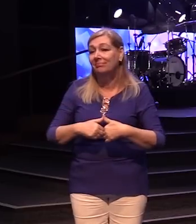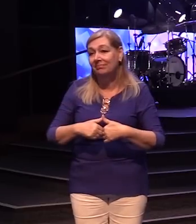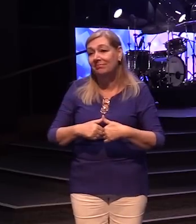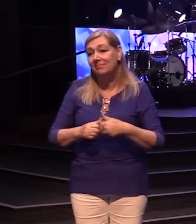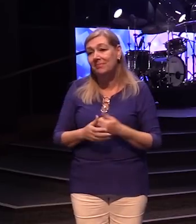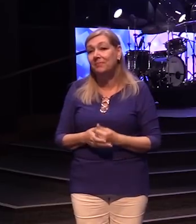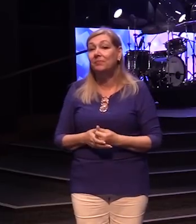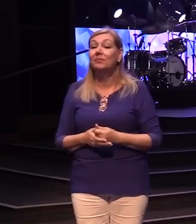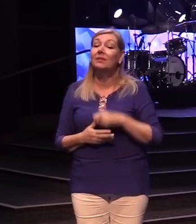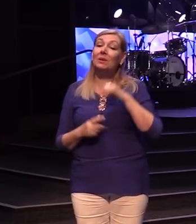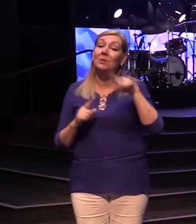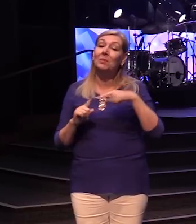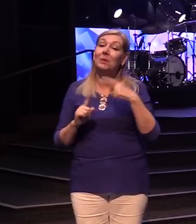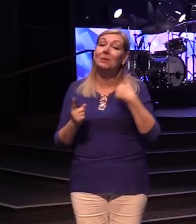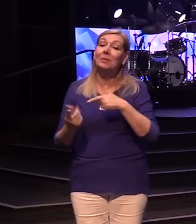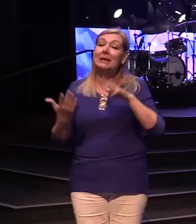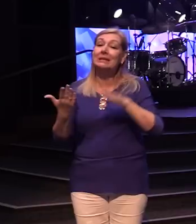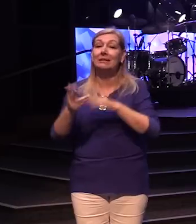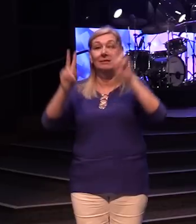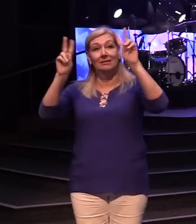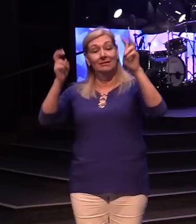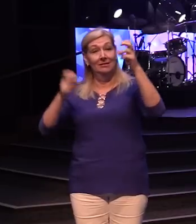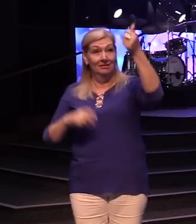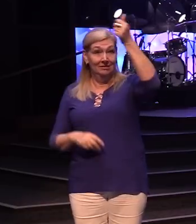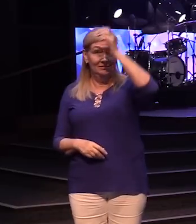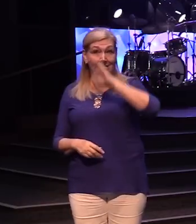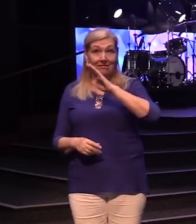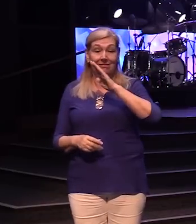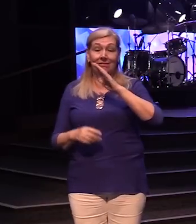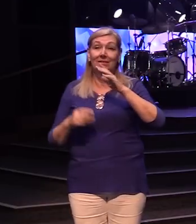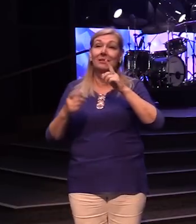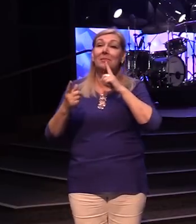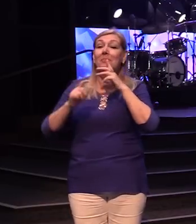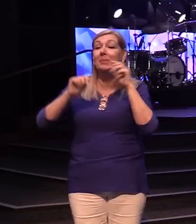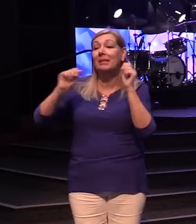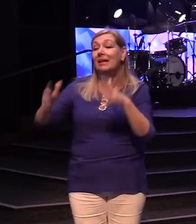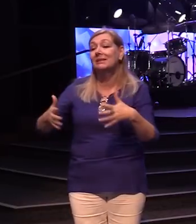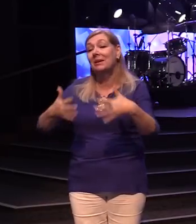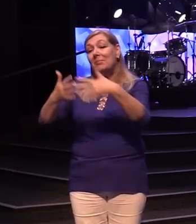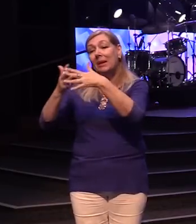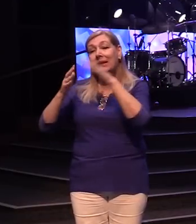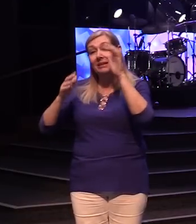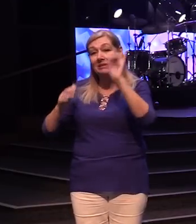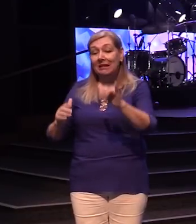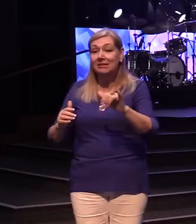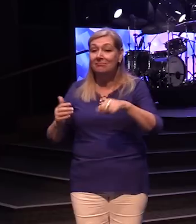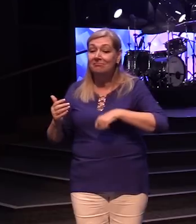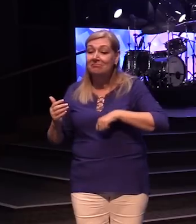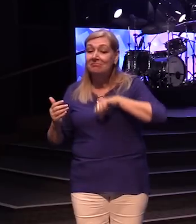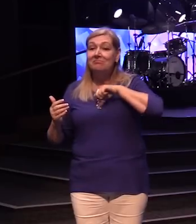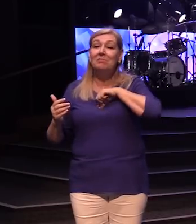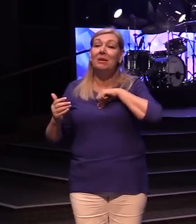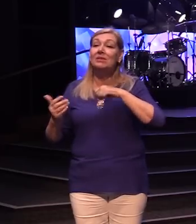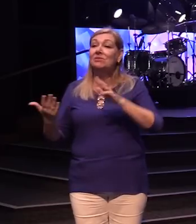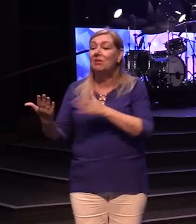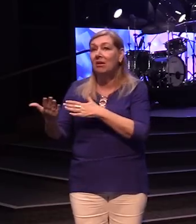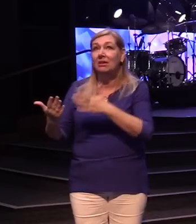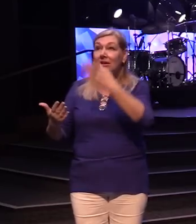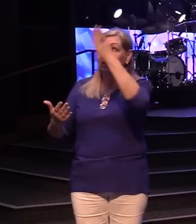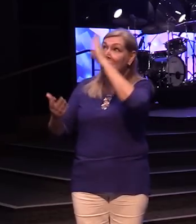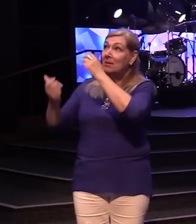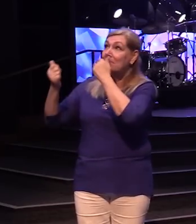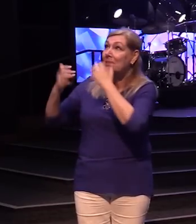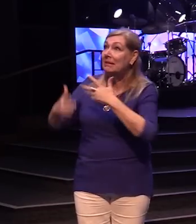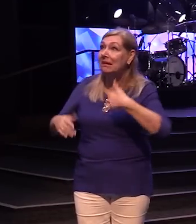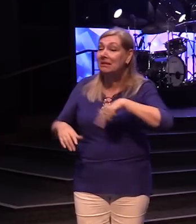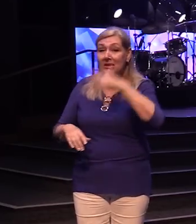When we sing the song, God Bless America, it's not an arrogant song. It's not saying God bless us